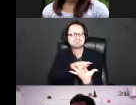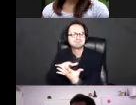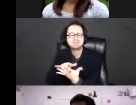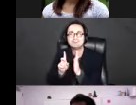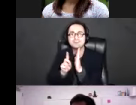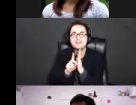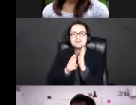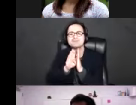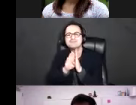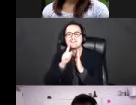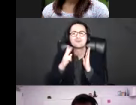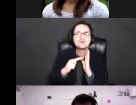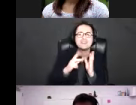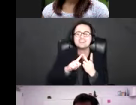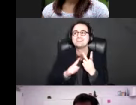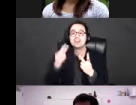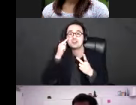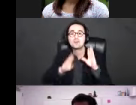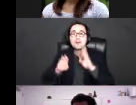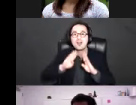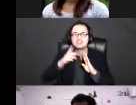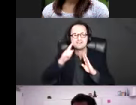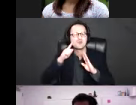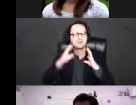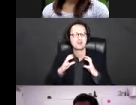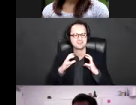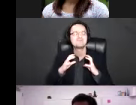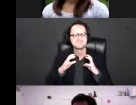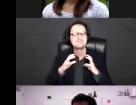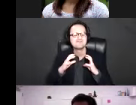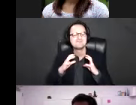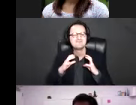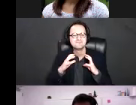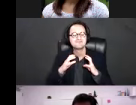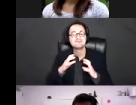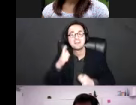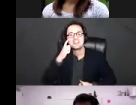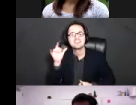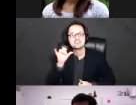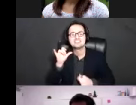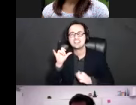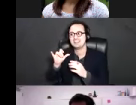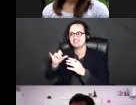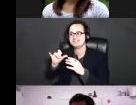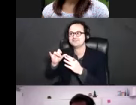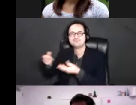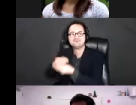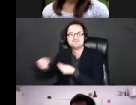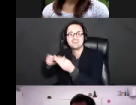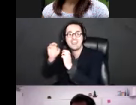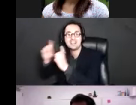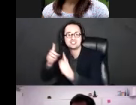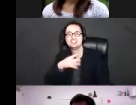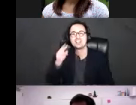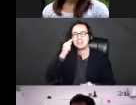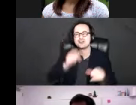of reading and the neurobiology of the brain is to think about inspiring a virtuous cycle between education and neuroscience. Most